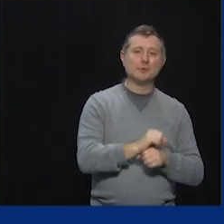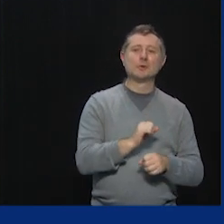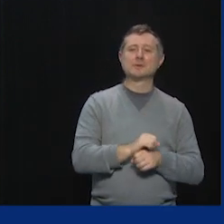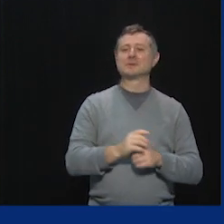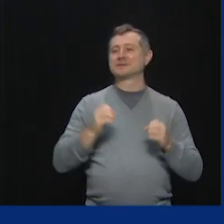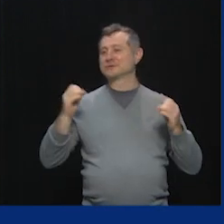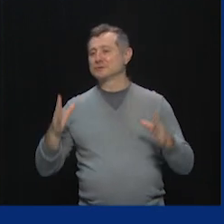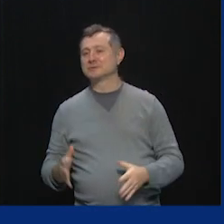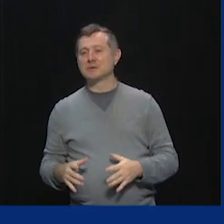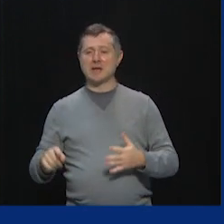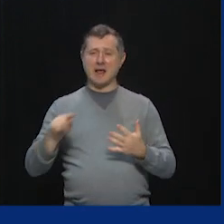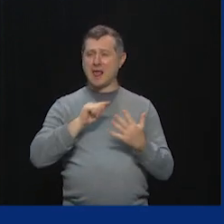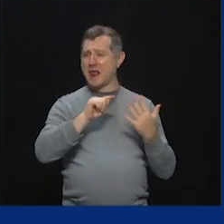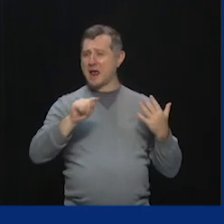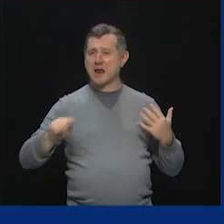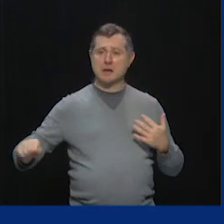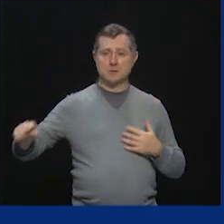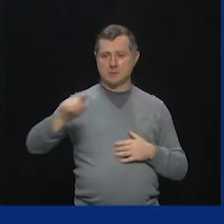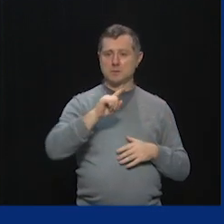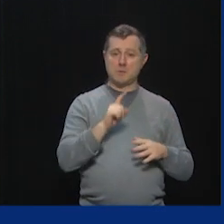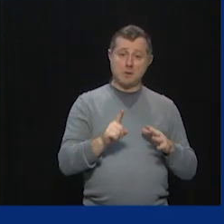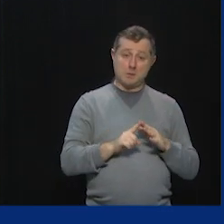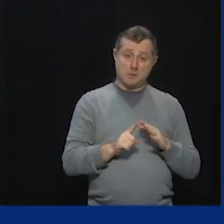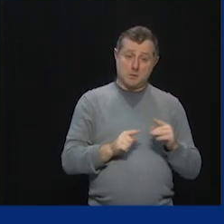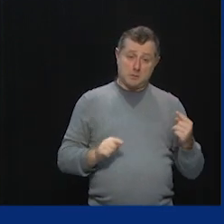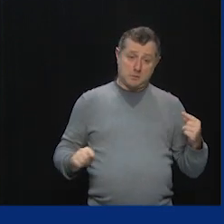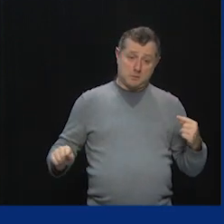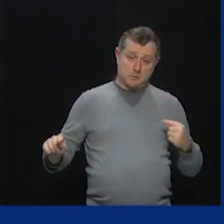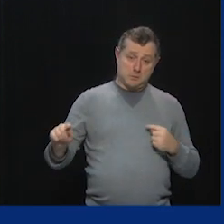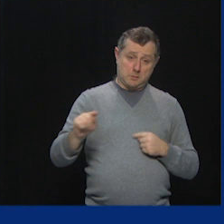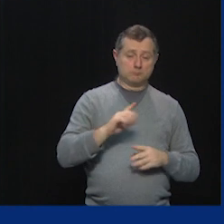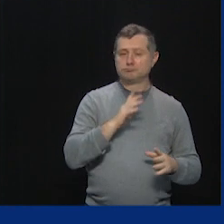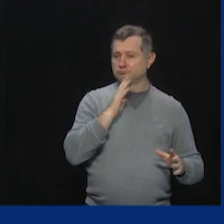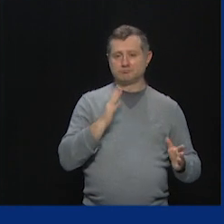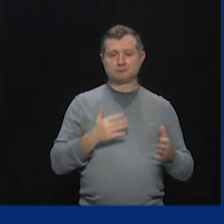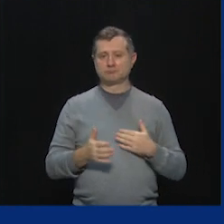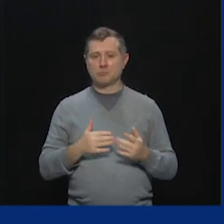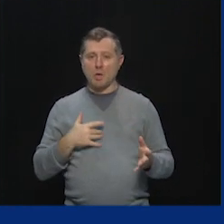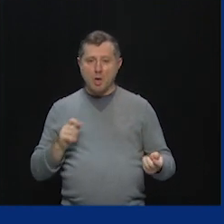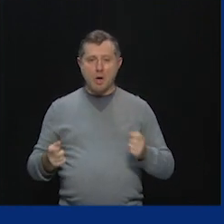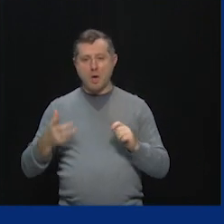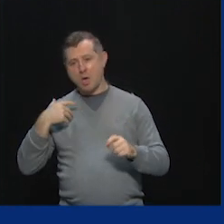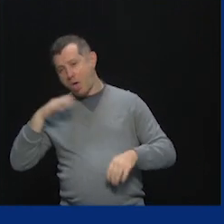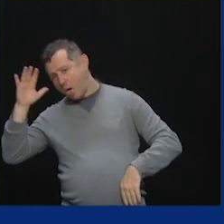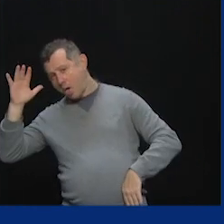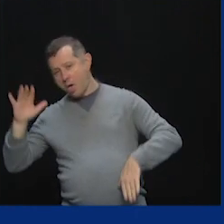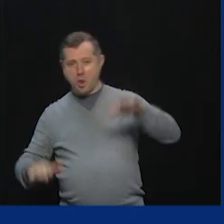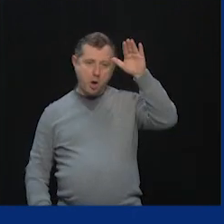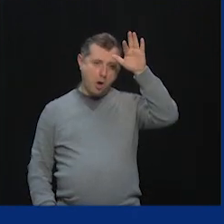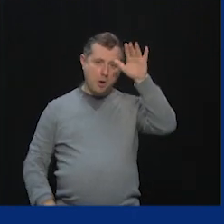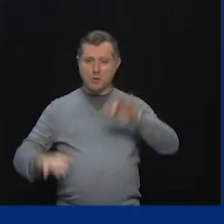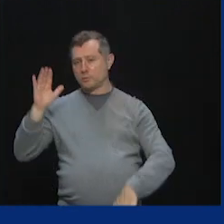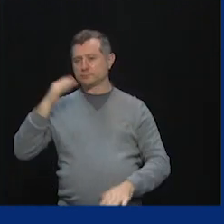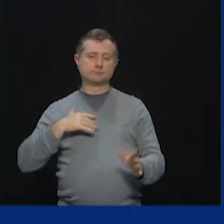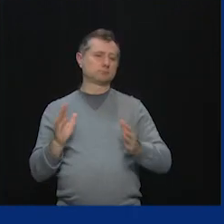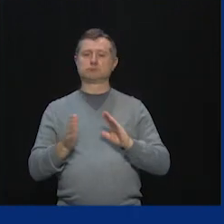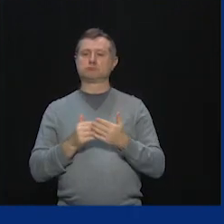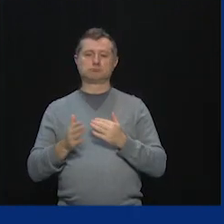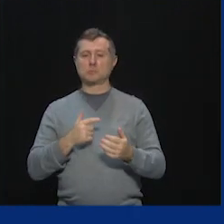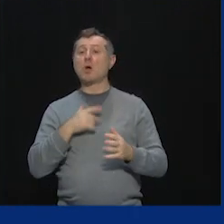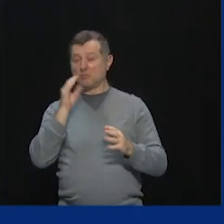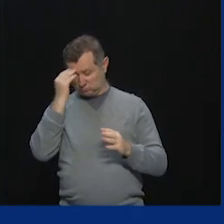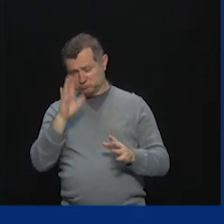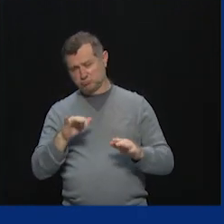have to show up regardless of whether the variant is high or it's low. And that's the challenge we're facing. So we have to make the workplace